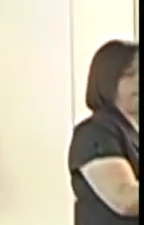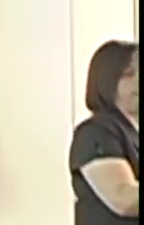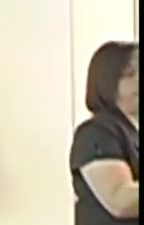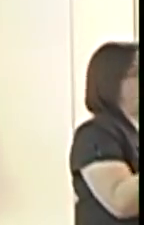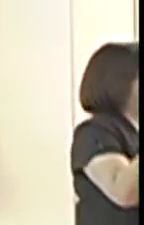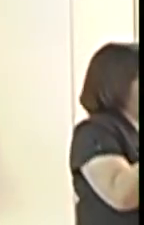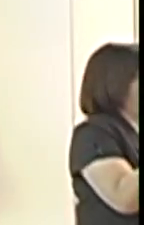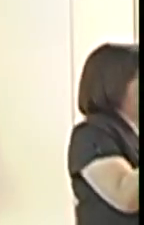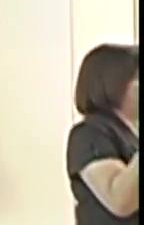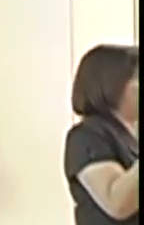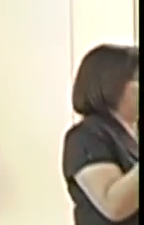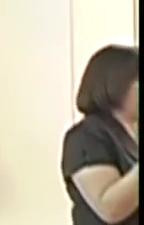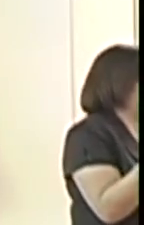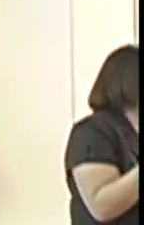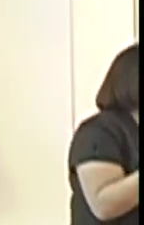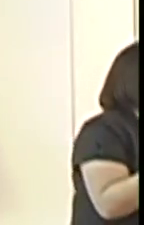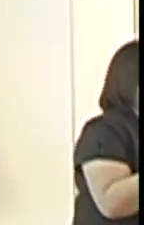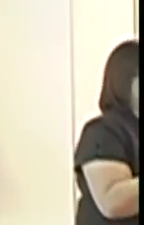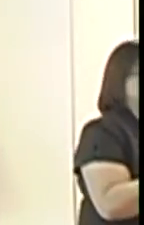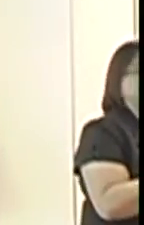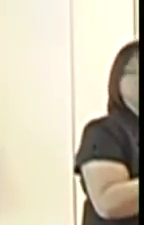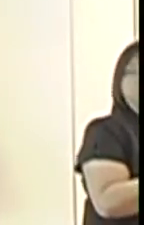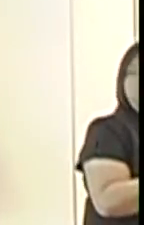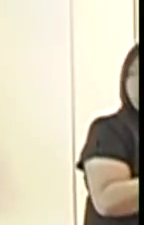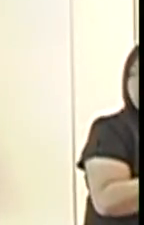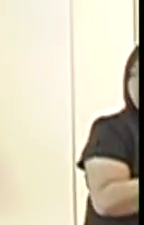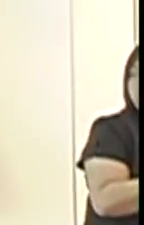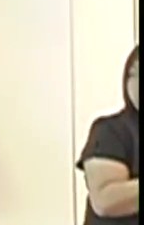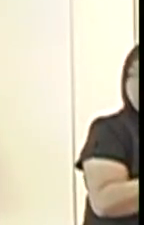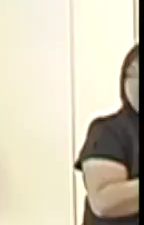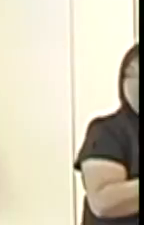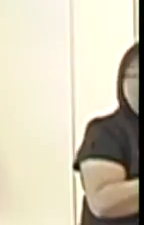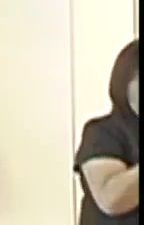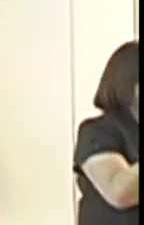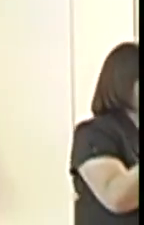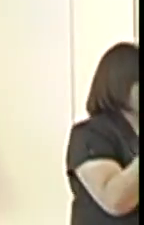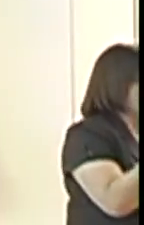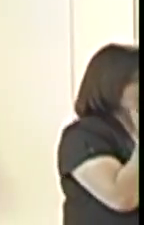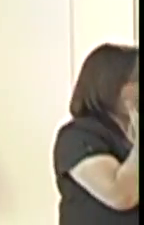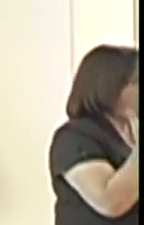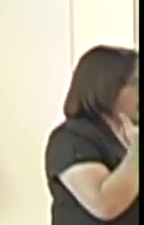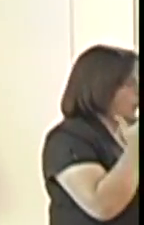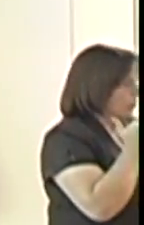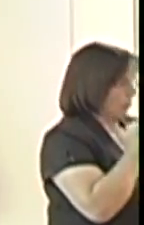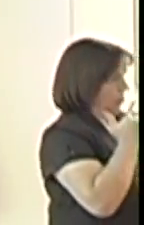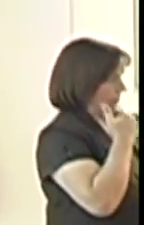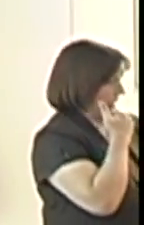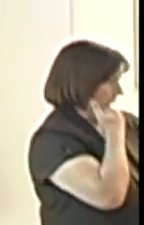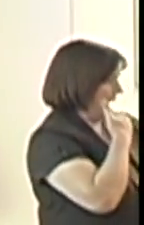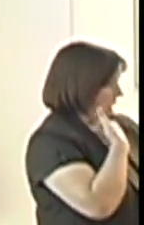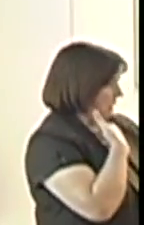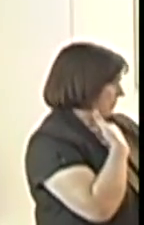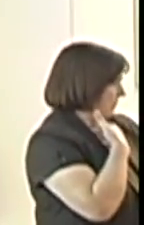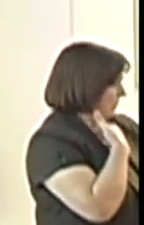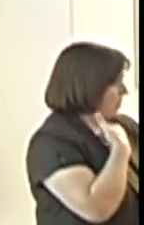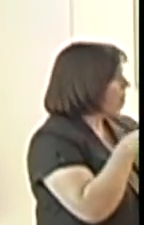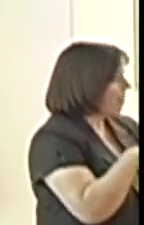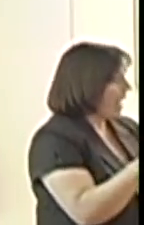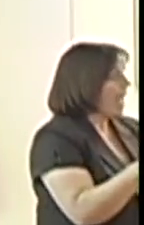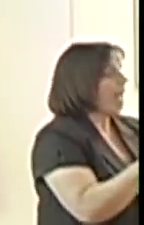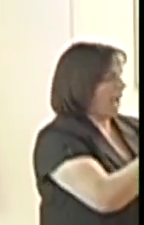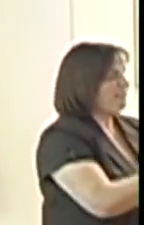through this, we identified one class of surprising errors, but otherwise, children tend to